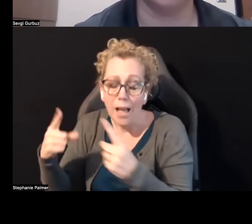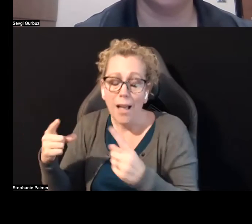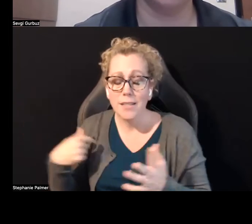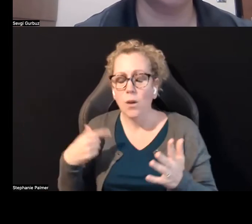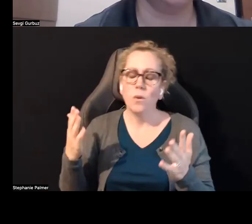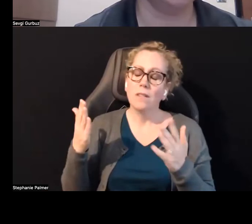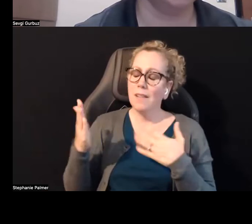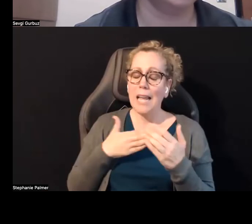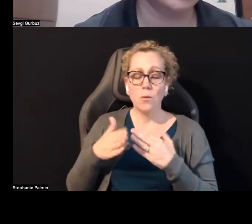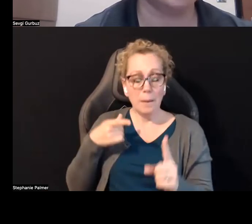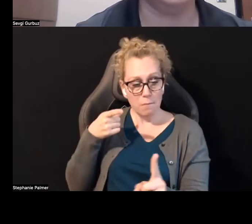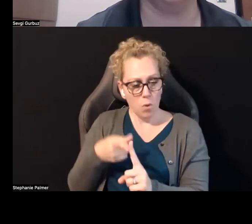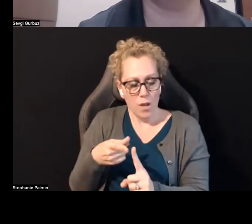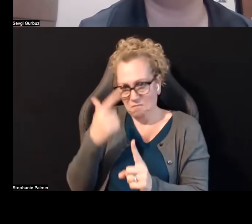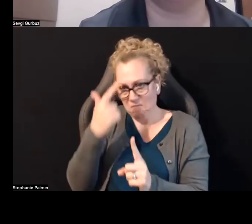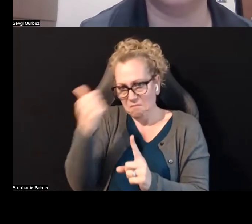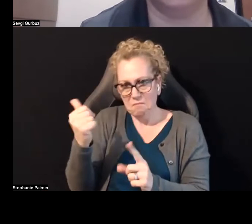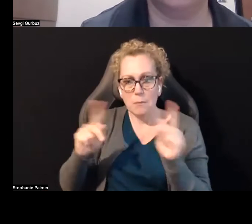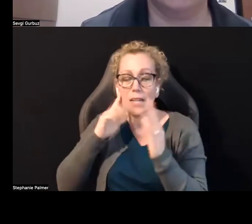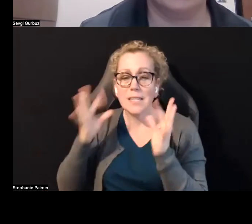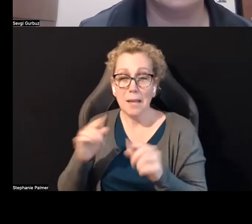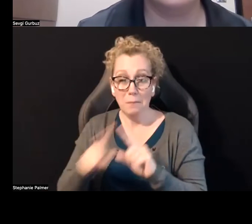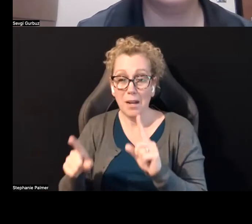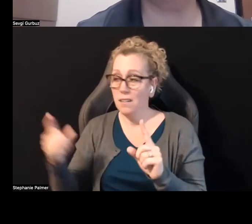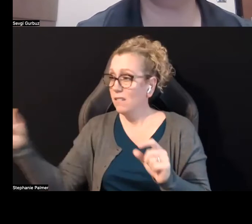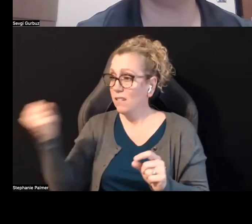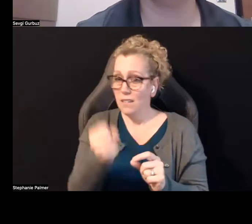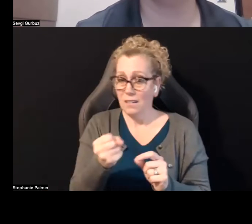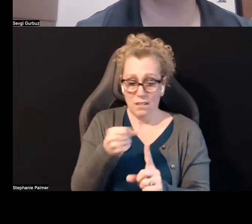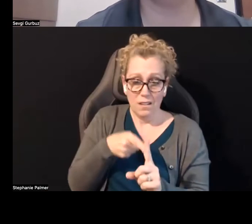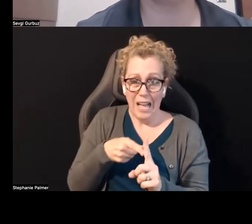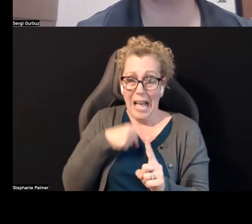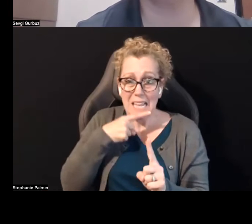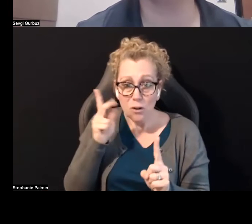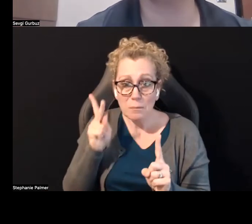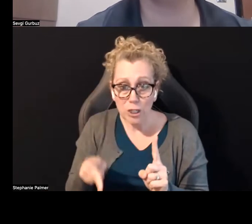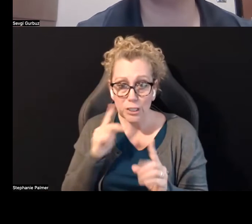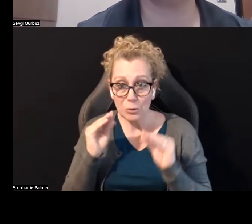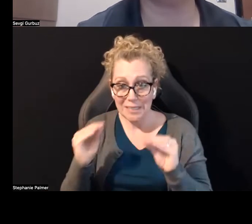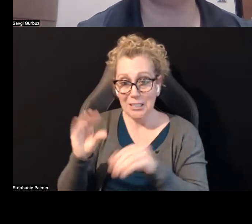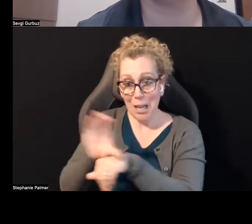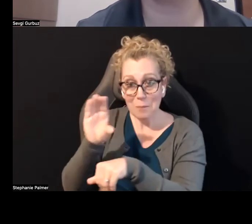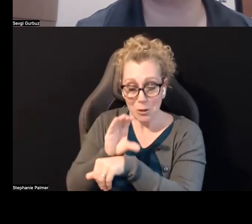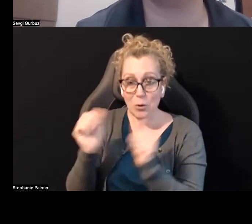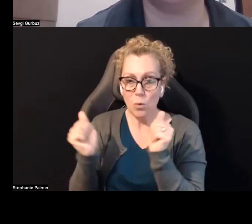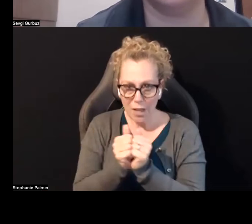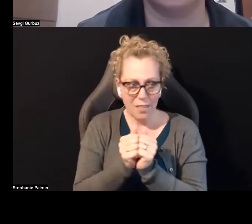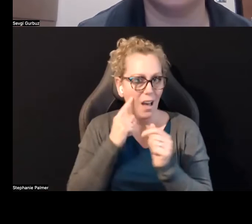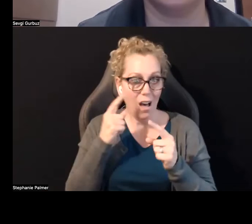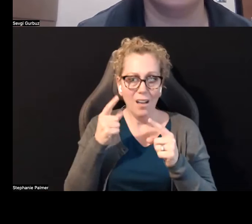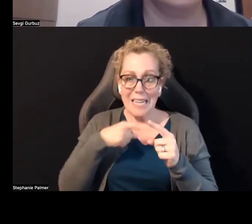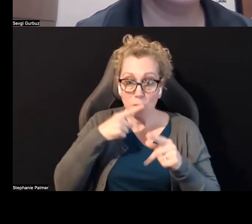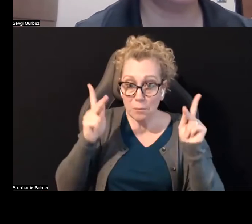is clear, should you take a hearing person and teach a computer using what a hearing